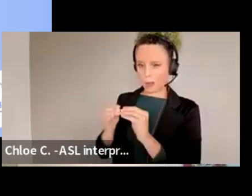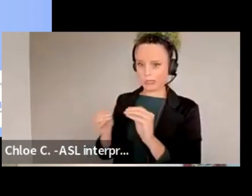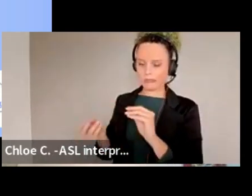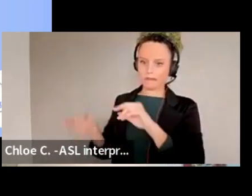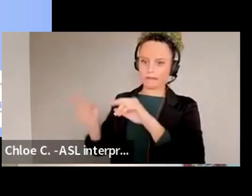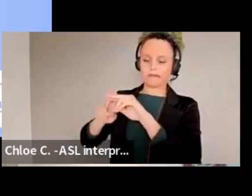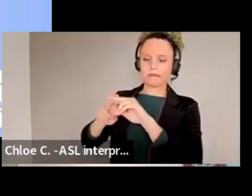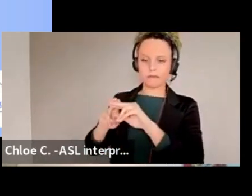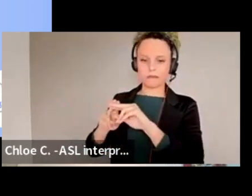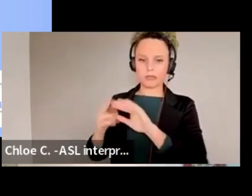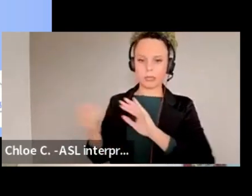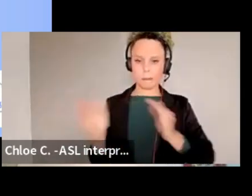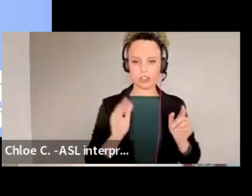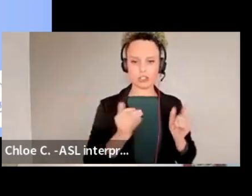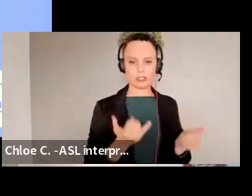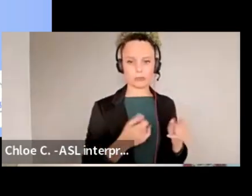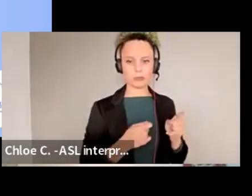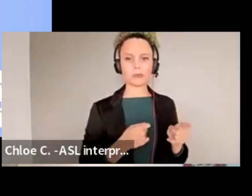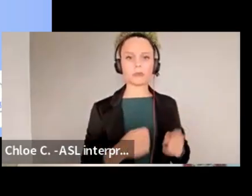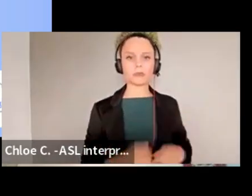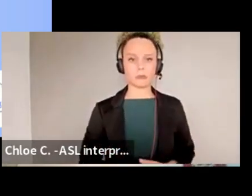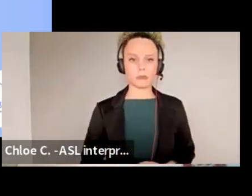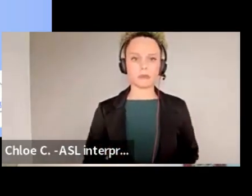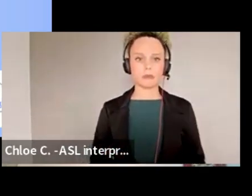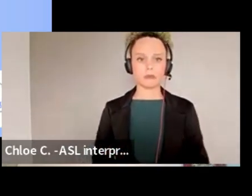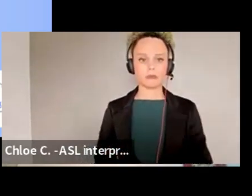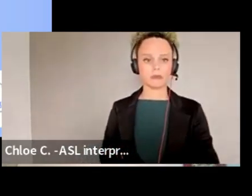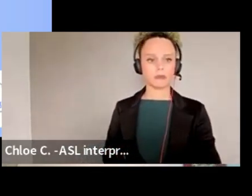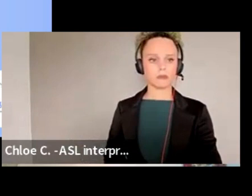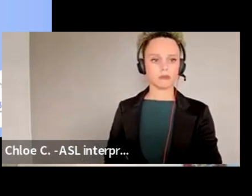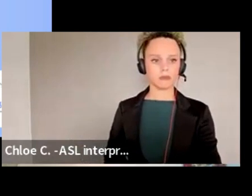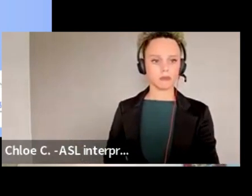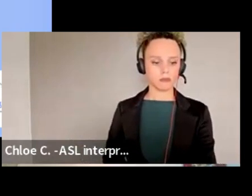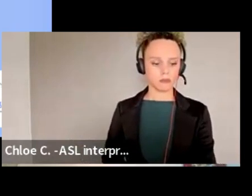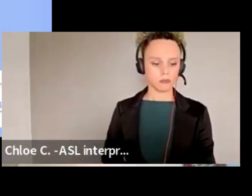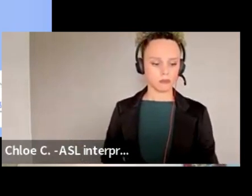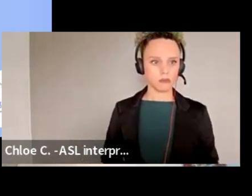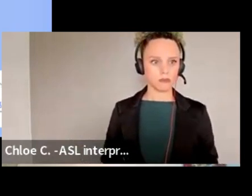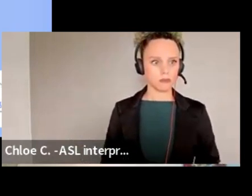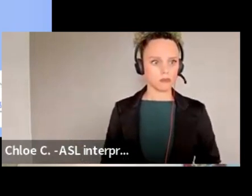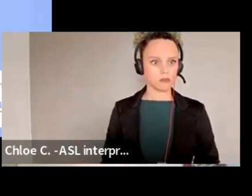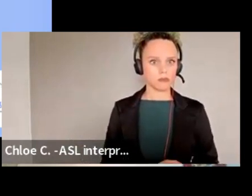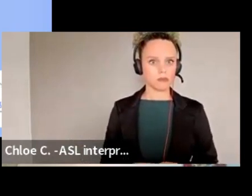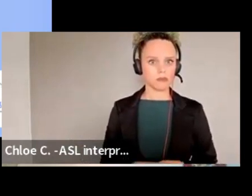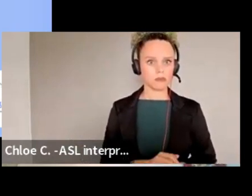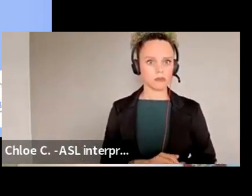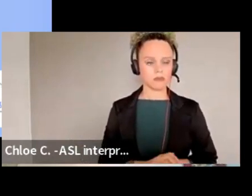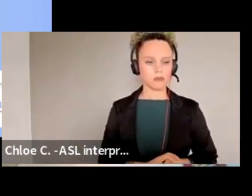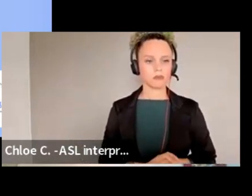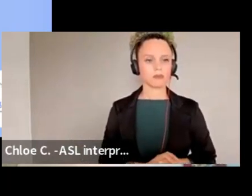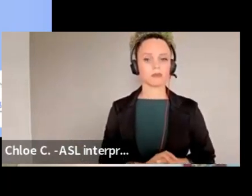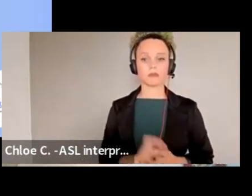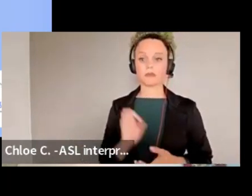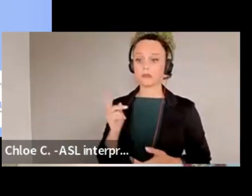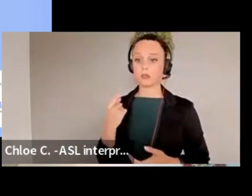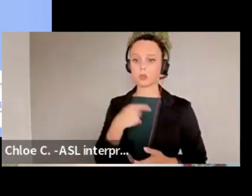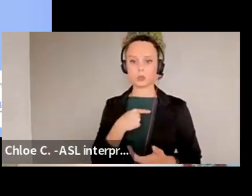been diagnosed with those. And so I would suspect that those numbers are higher than what's